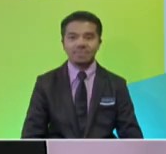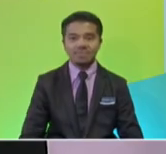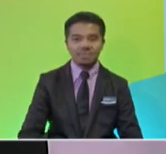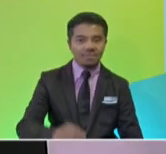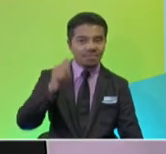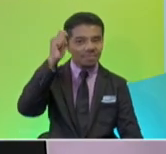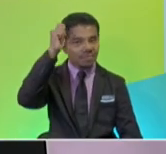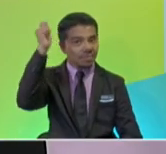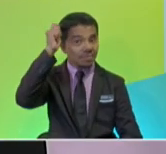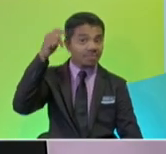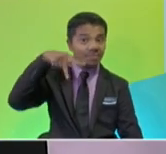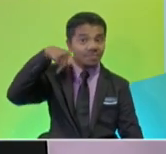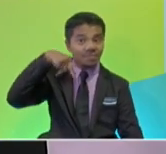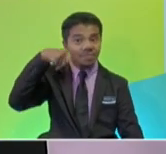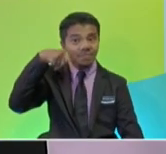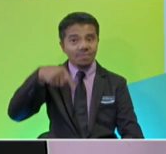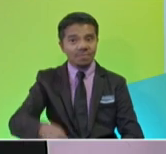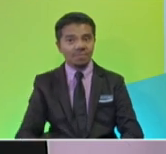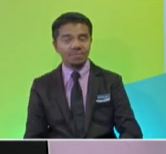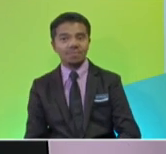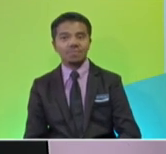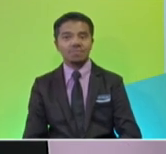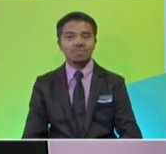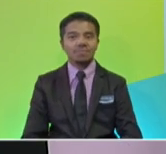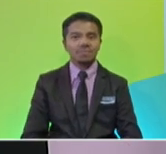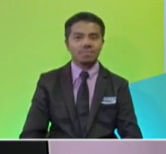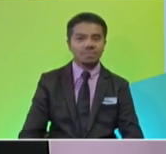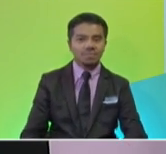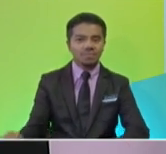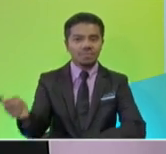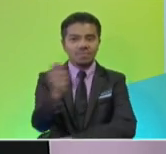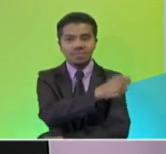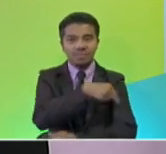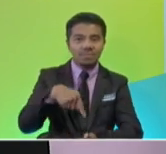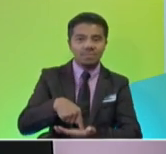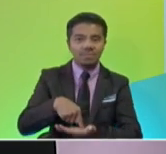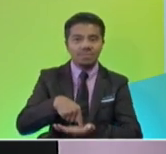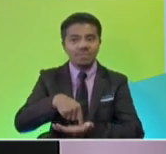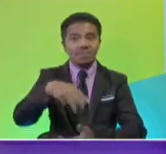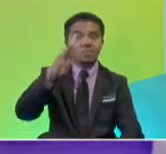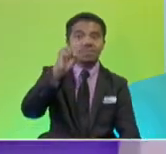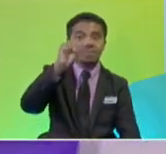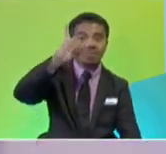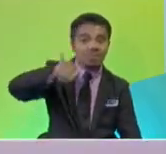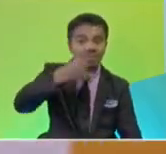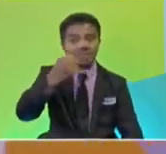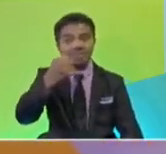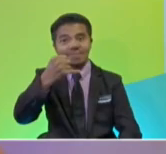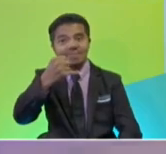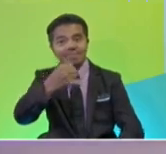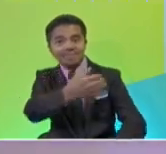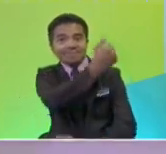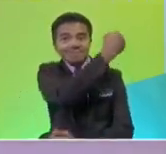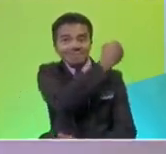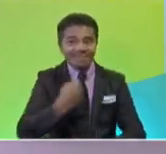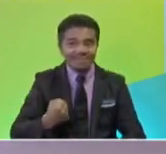Ladies and gentlemen, the Gold Award winner, Chris MJ. Yes! Yes!